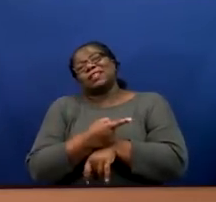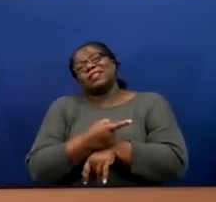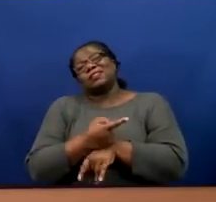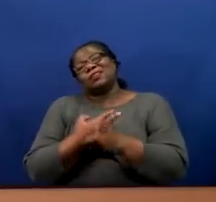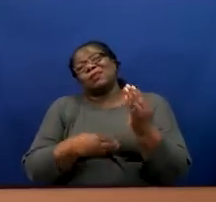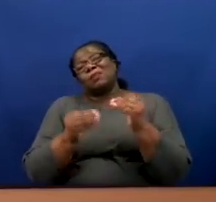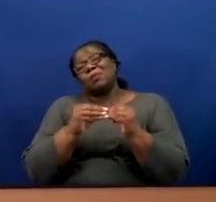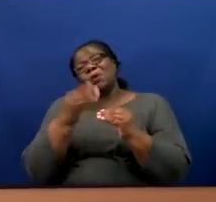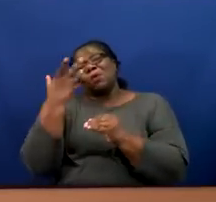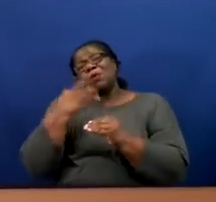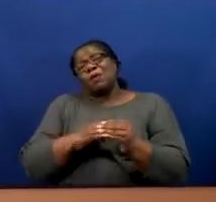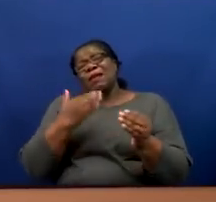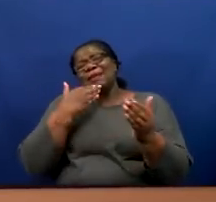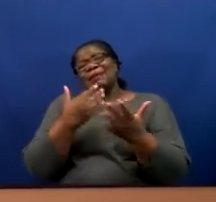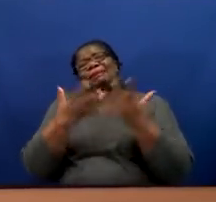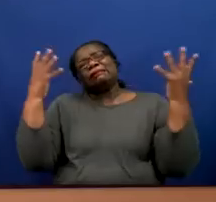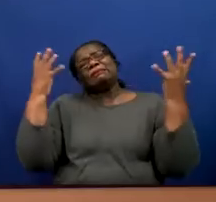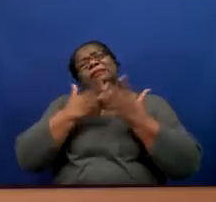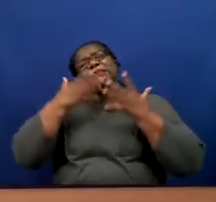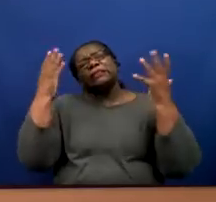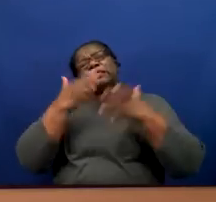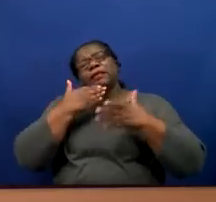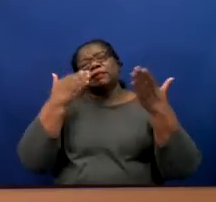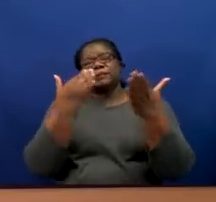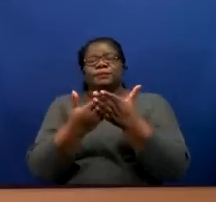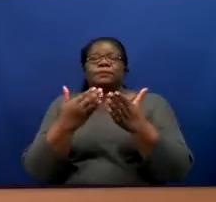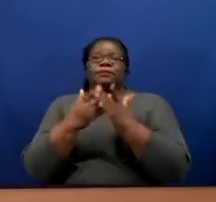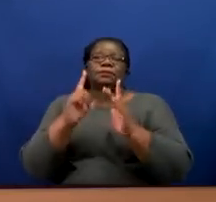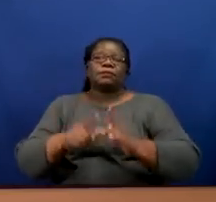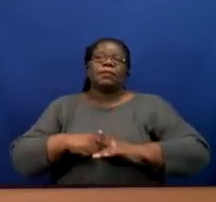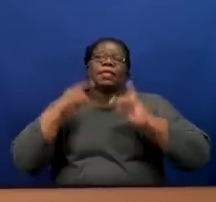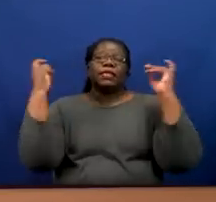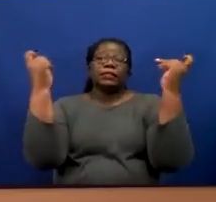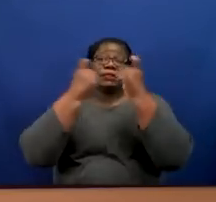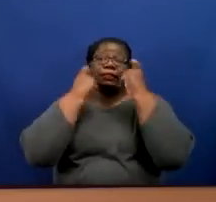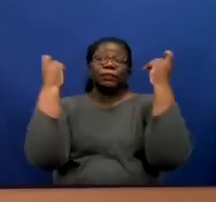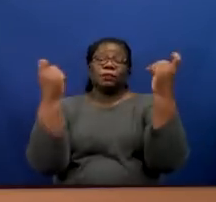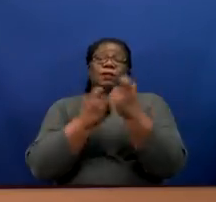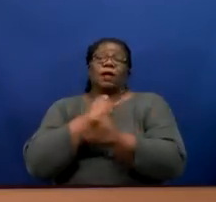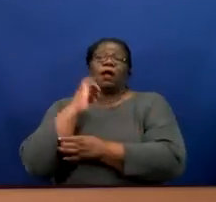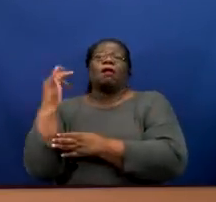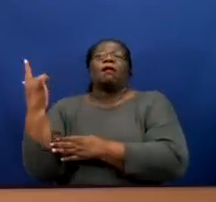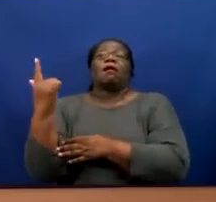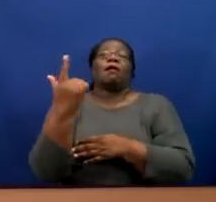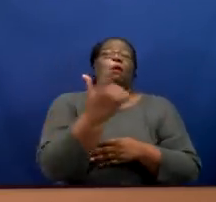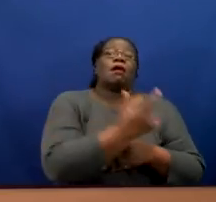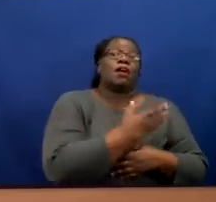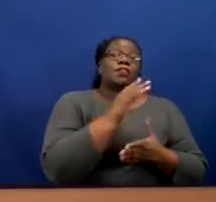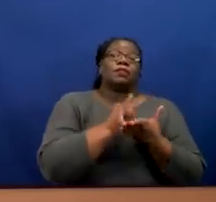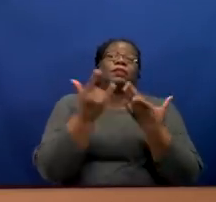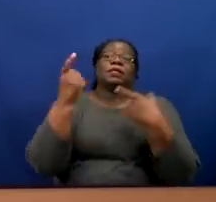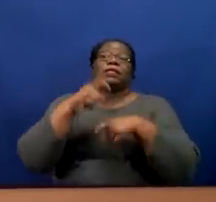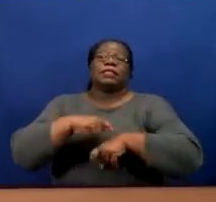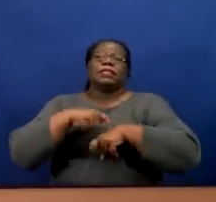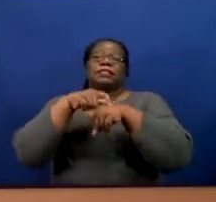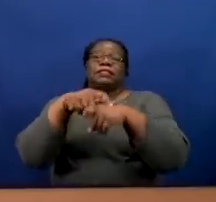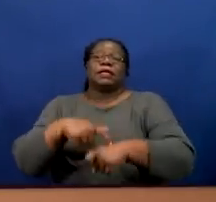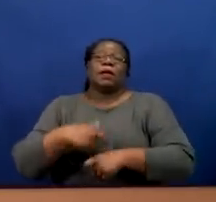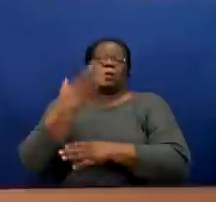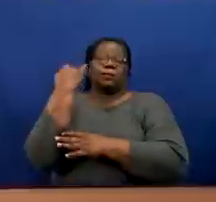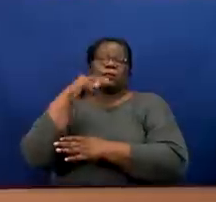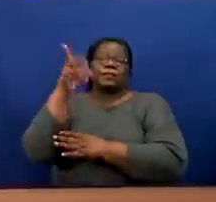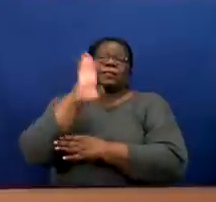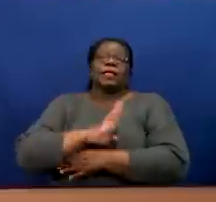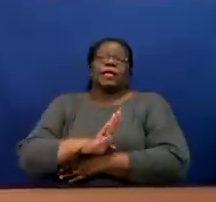God had just been that good. They just began to celebrate all throughout that season, because God had been